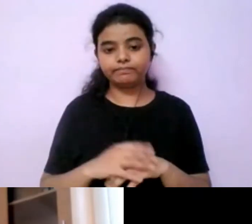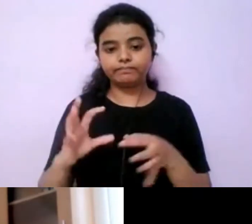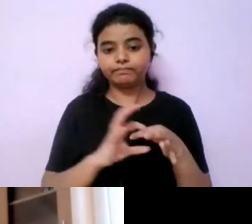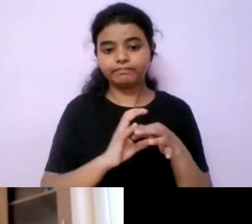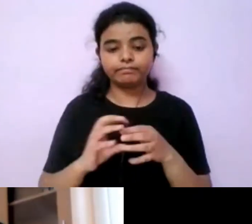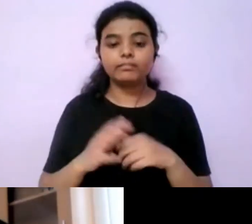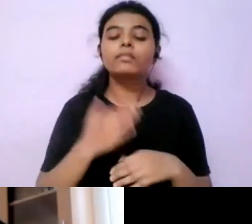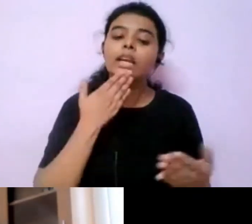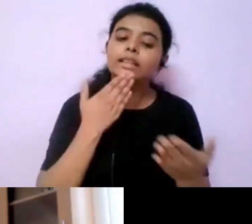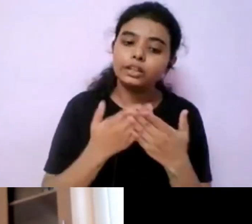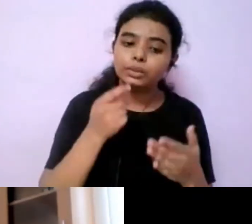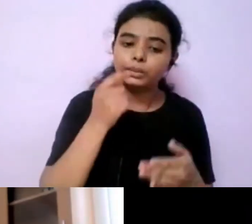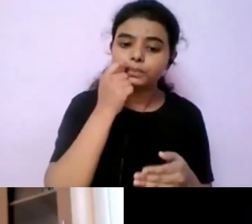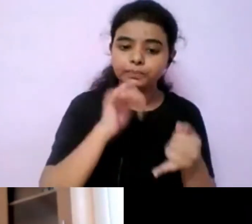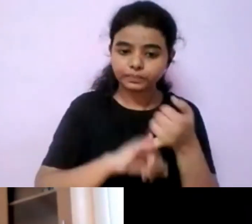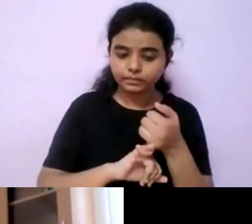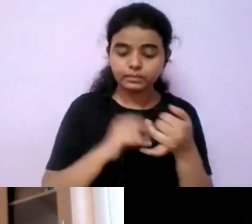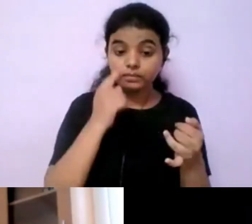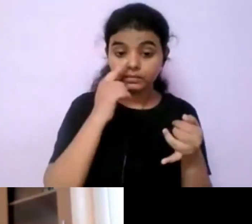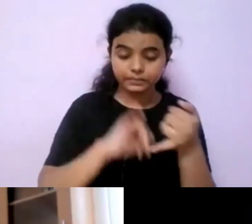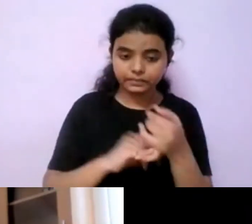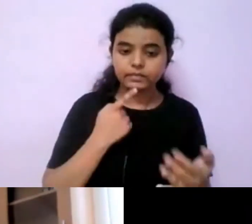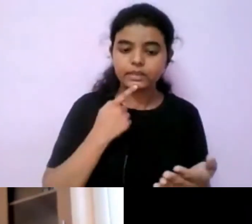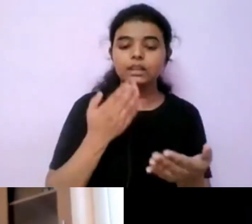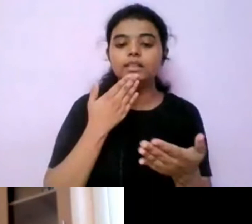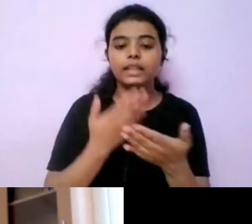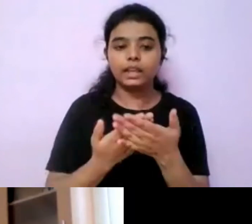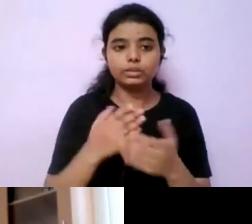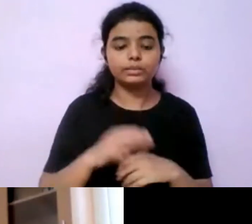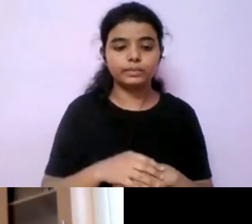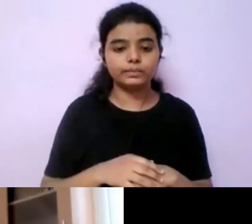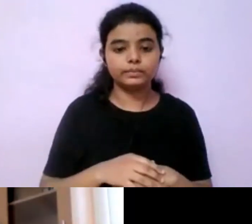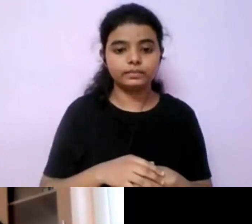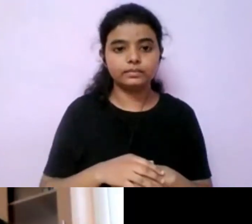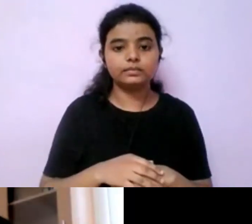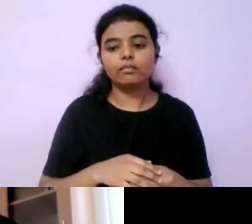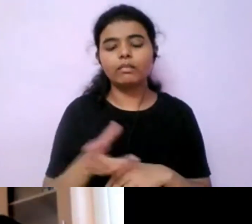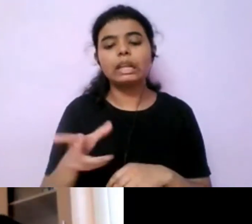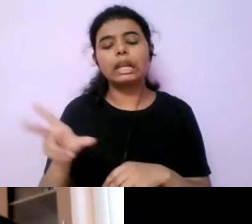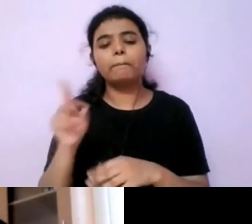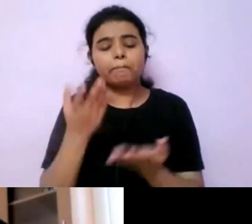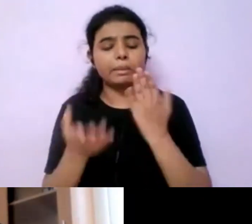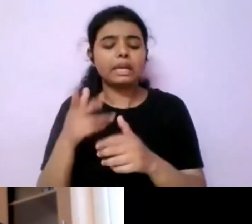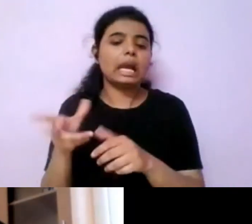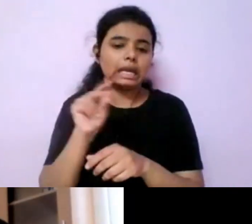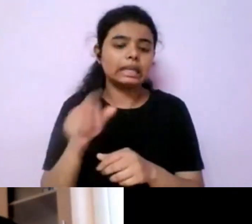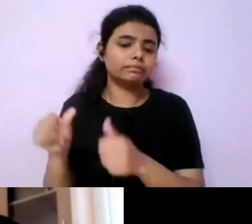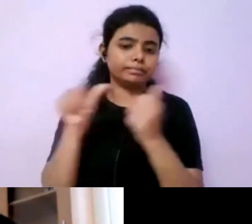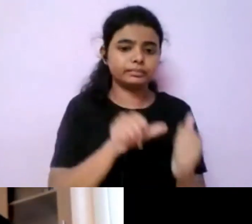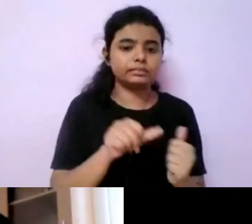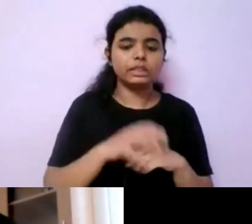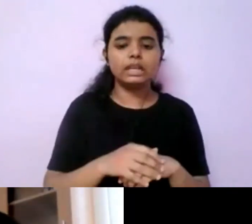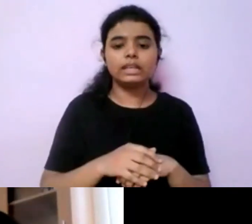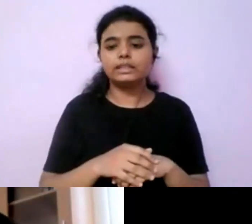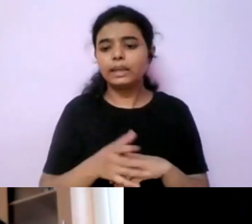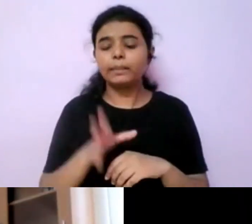Thank you, Professor Watson, and thank you, Samir, for those questions. We can probably loop back into critical readings